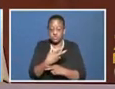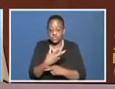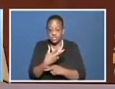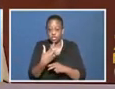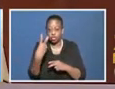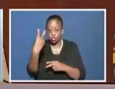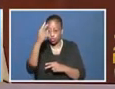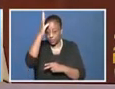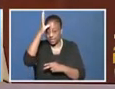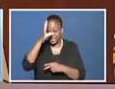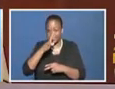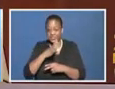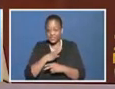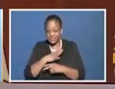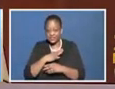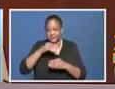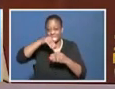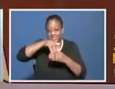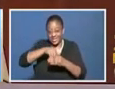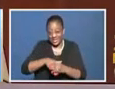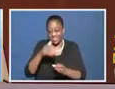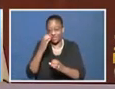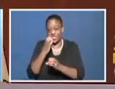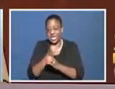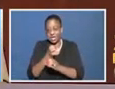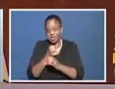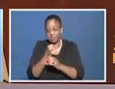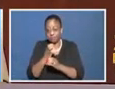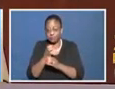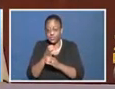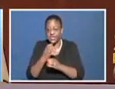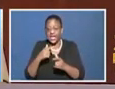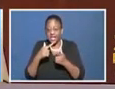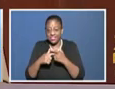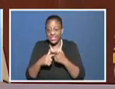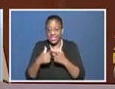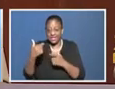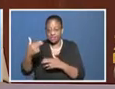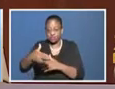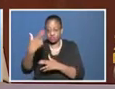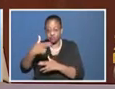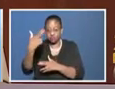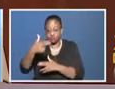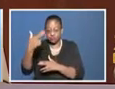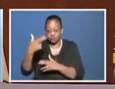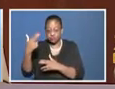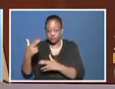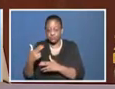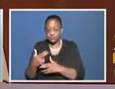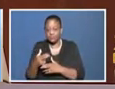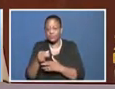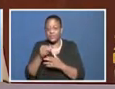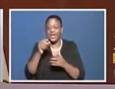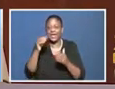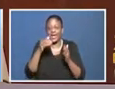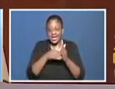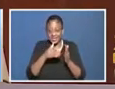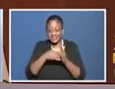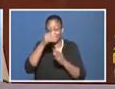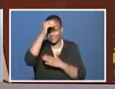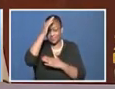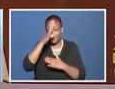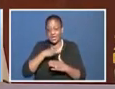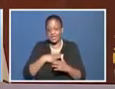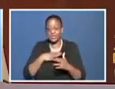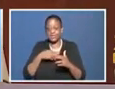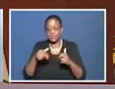Two men was in that vehicle, and they fired shots at that individual